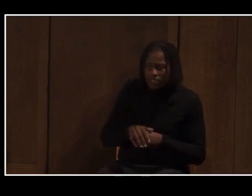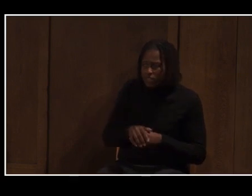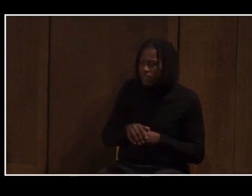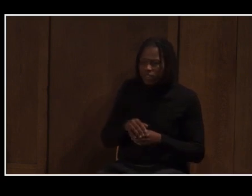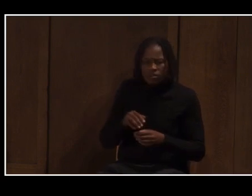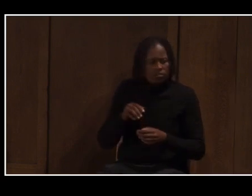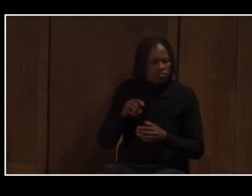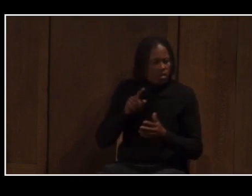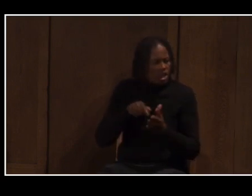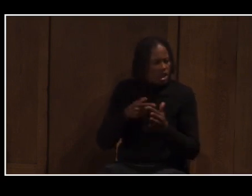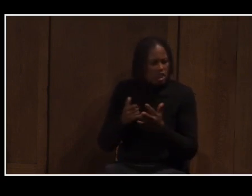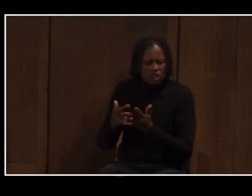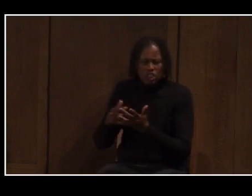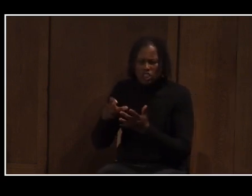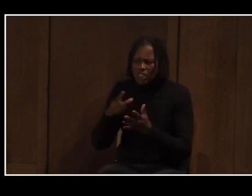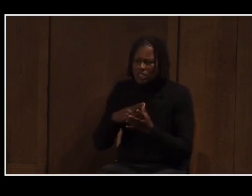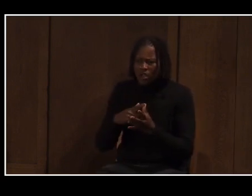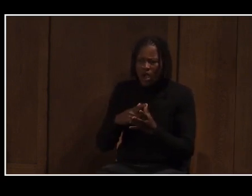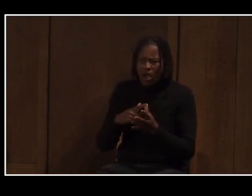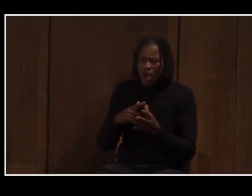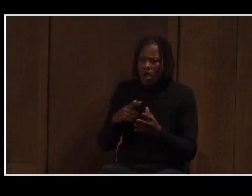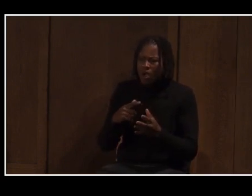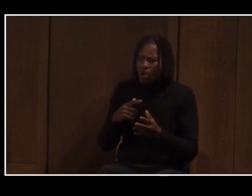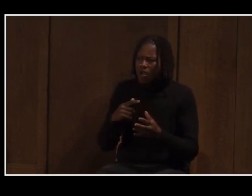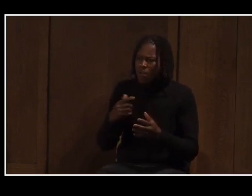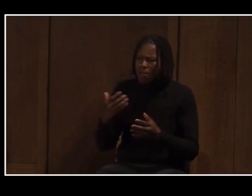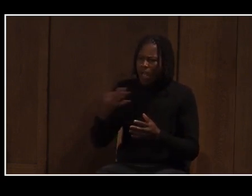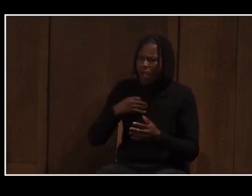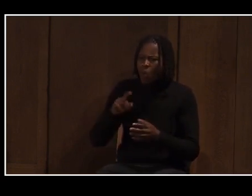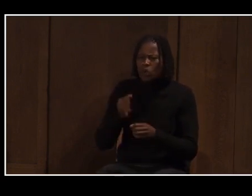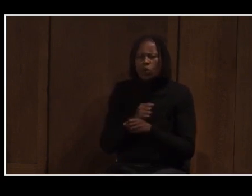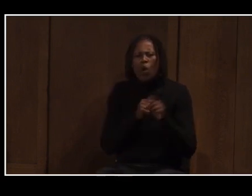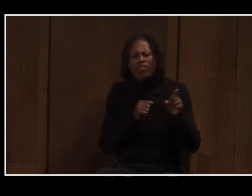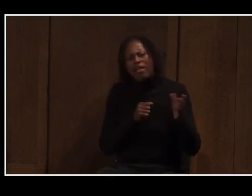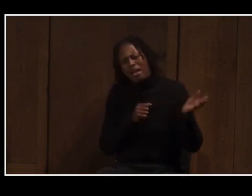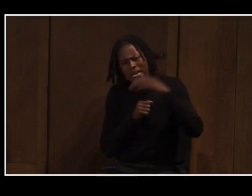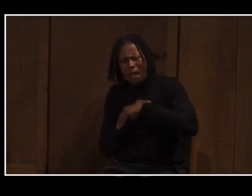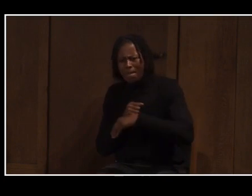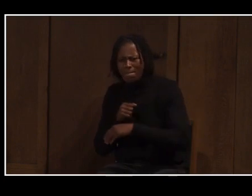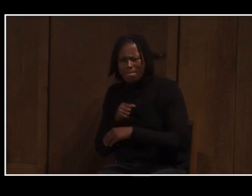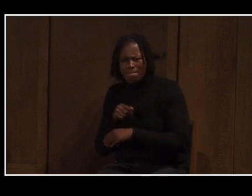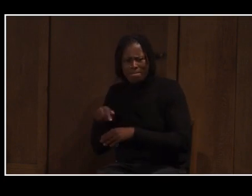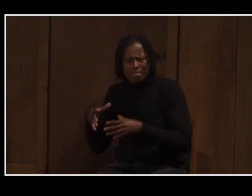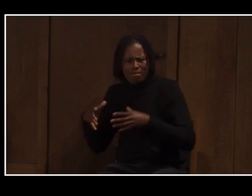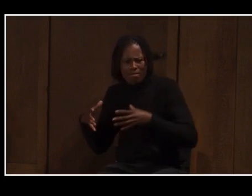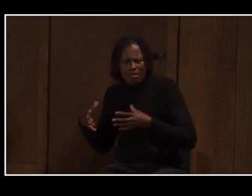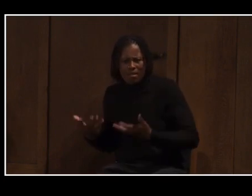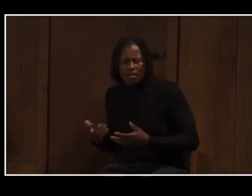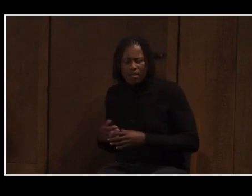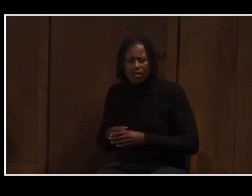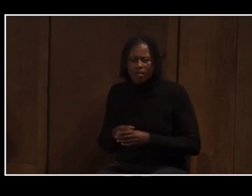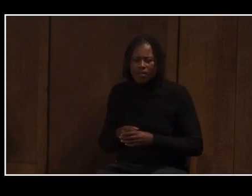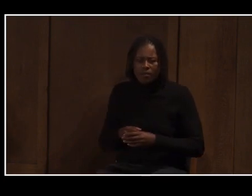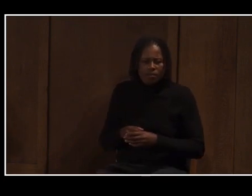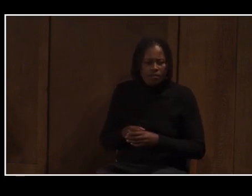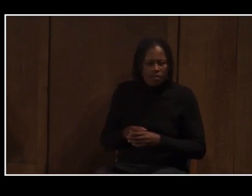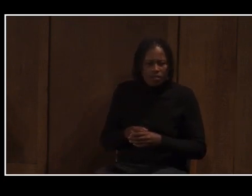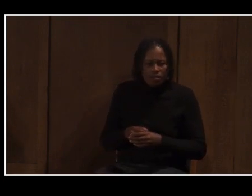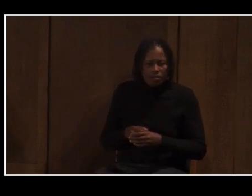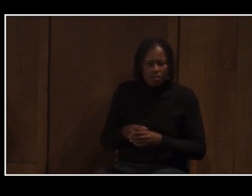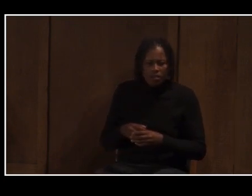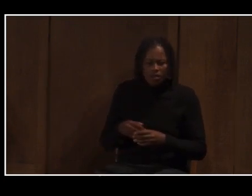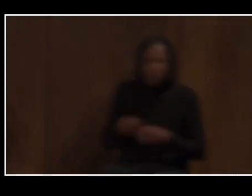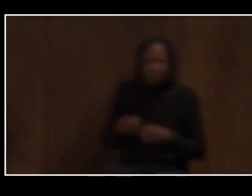they were just like, what you're doing over there, come do it over here. Like, it wasn't really like, I wasn't trying to be an artist. I had trained as a